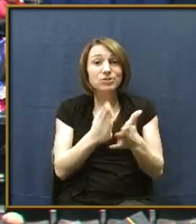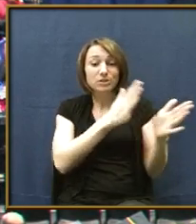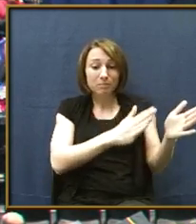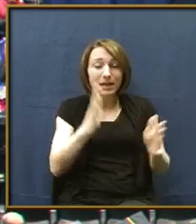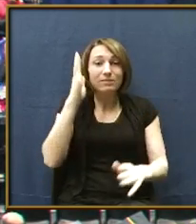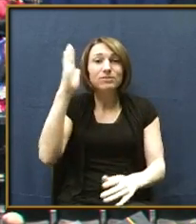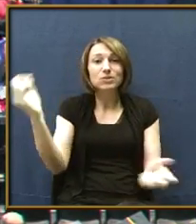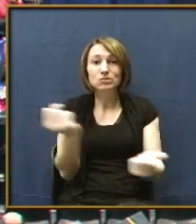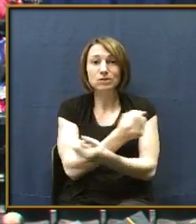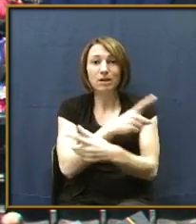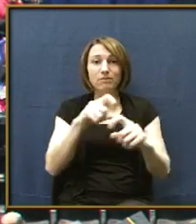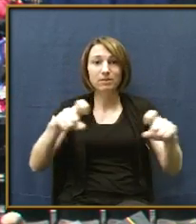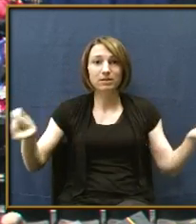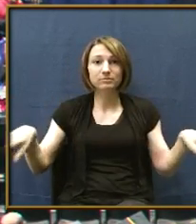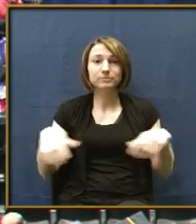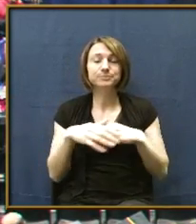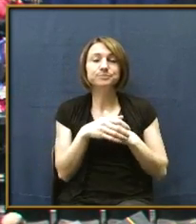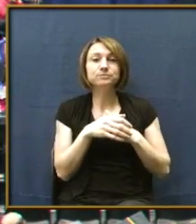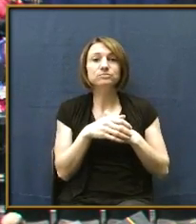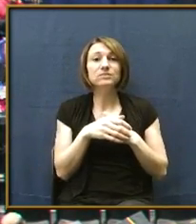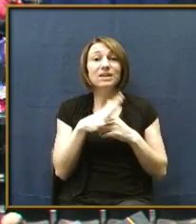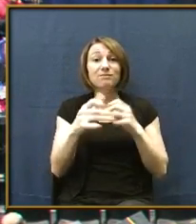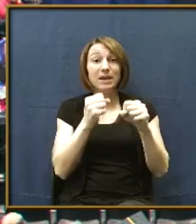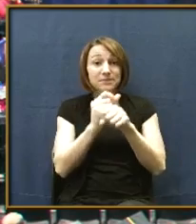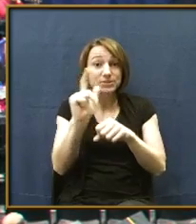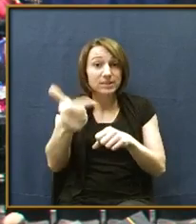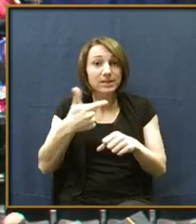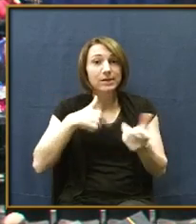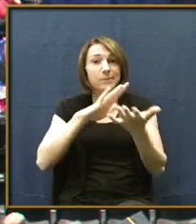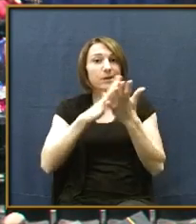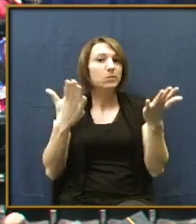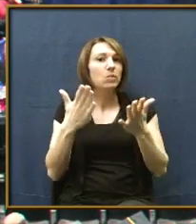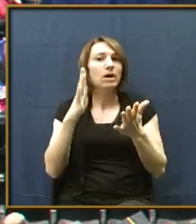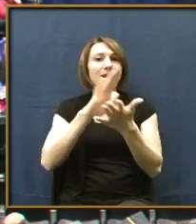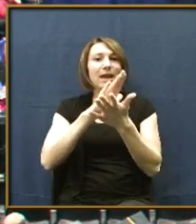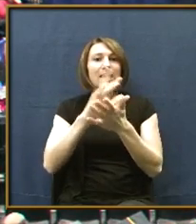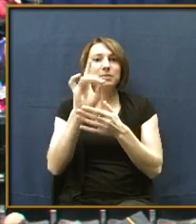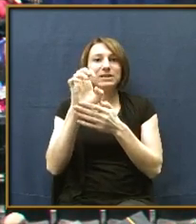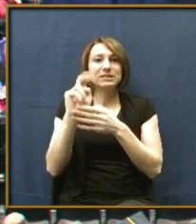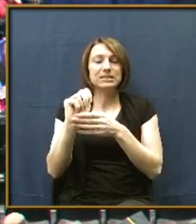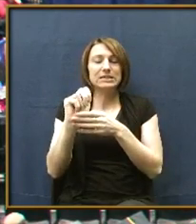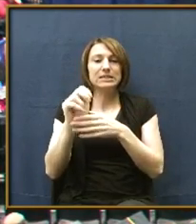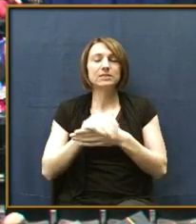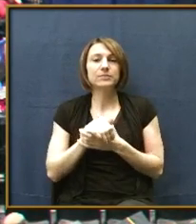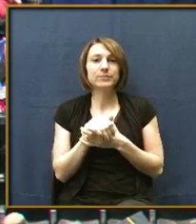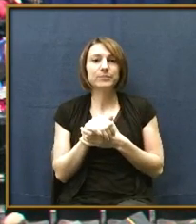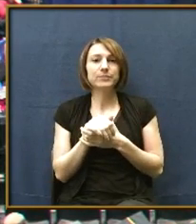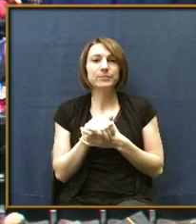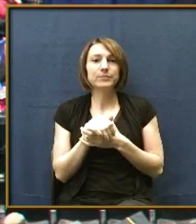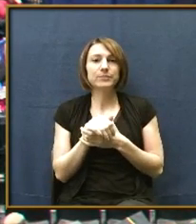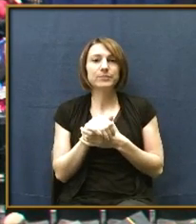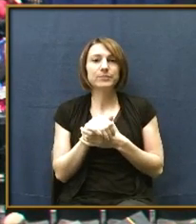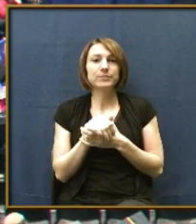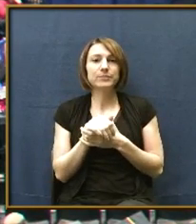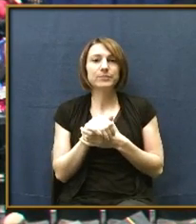5 years later, I became the academic dean. It was a bit unorthodox for the controller to